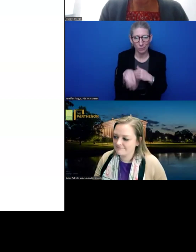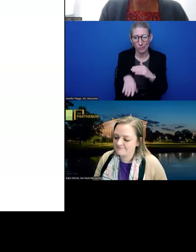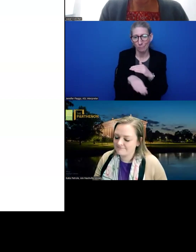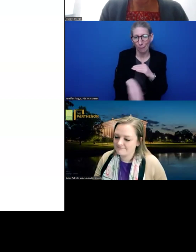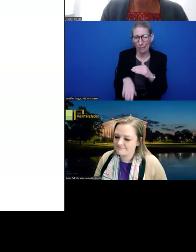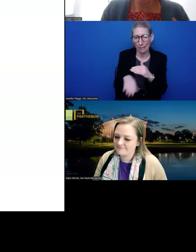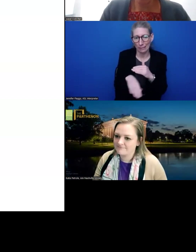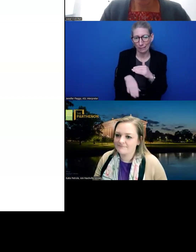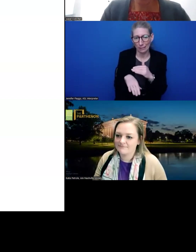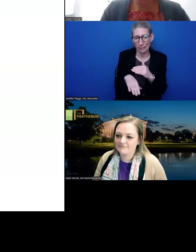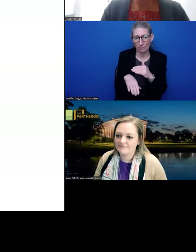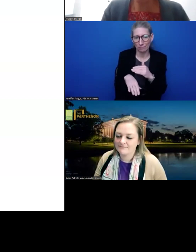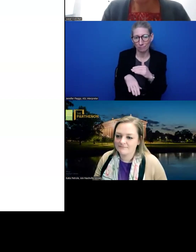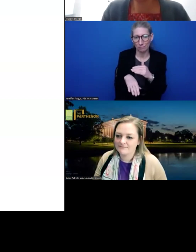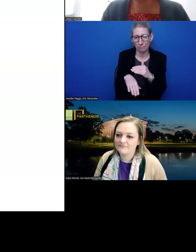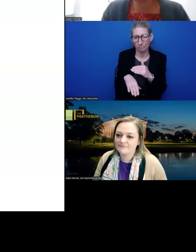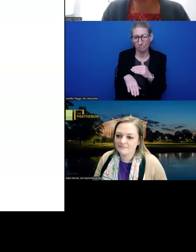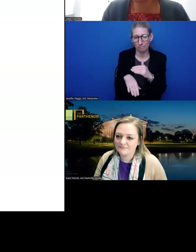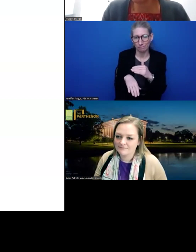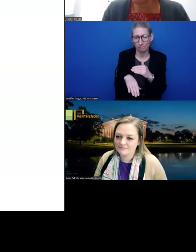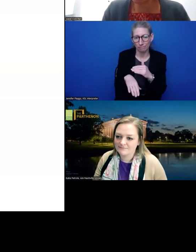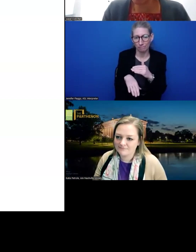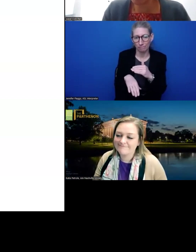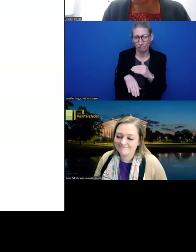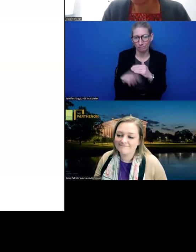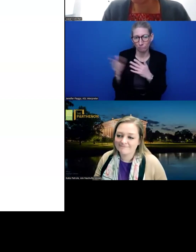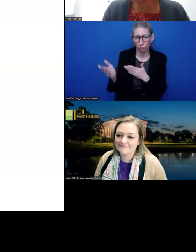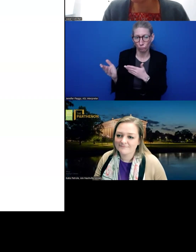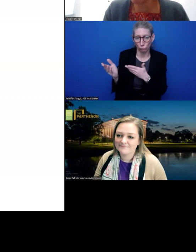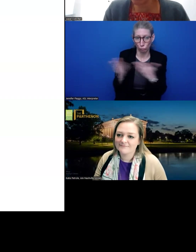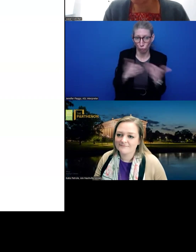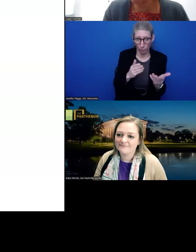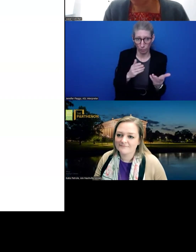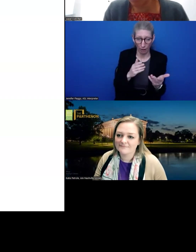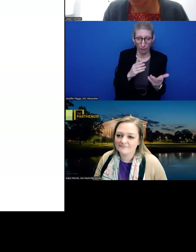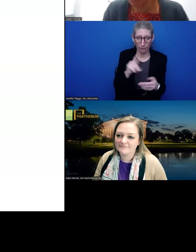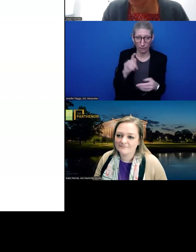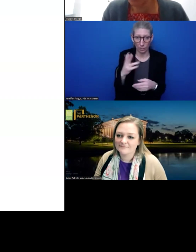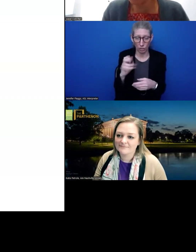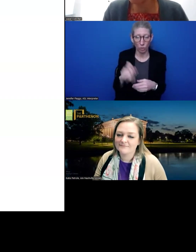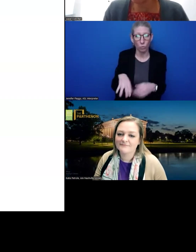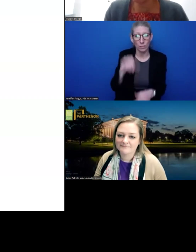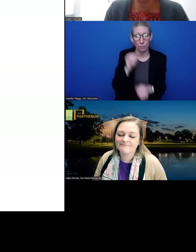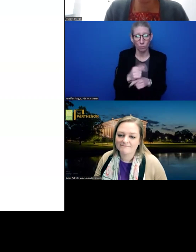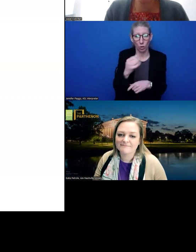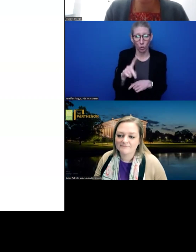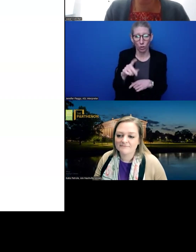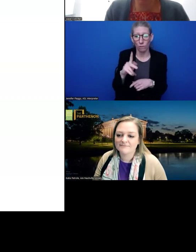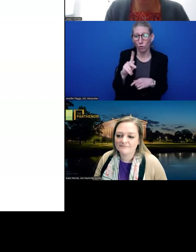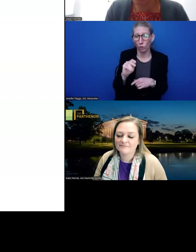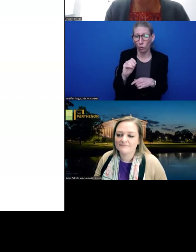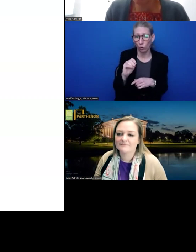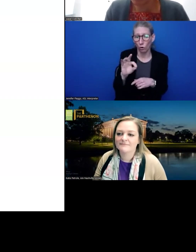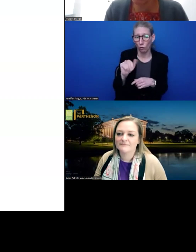basically brought by the K'iche authorities was the Brotherhoods of Cofradías, and we know from